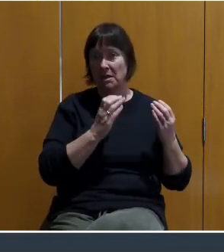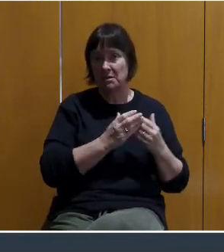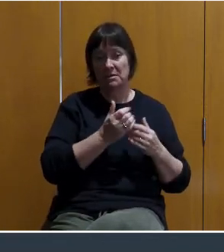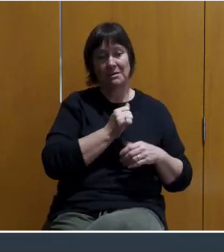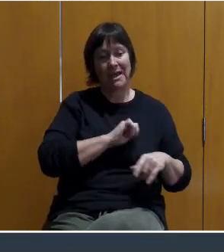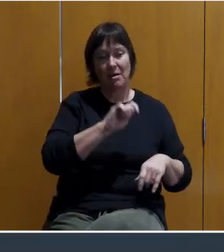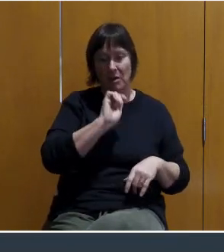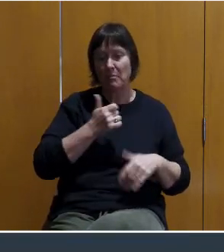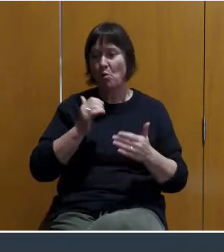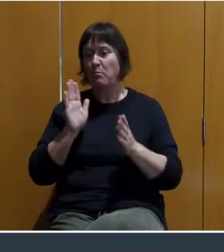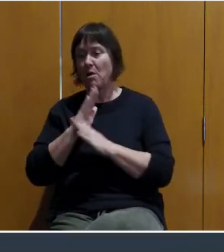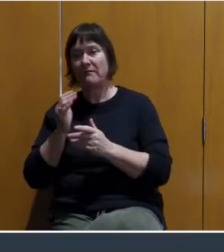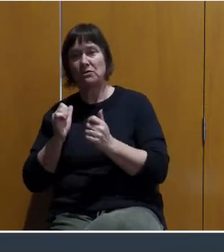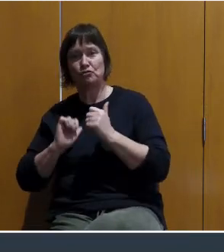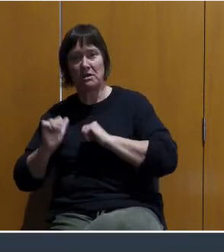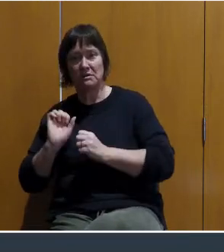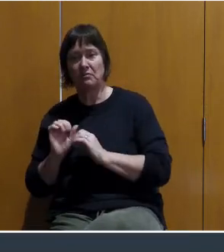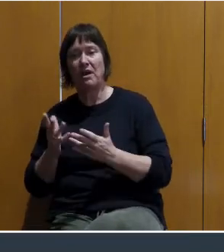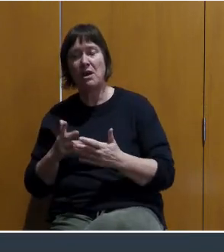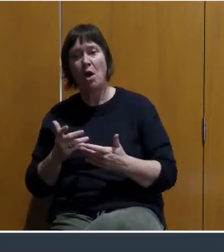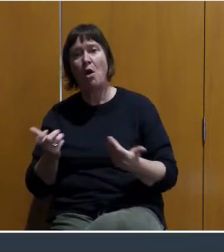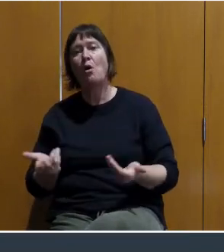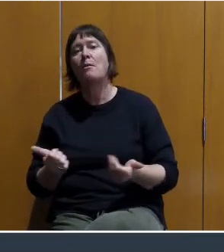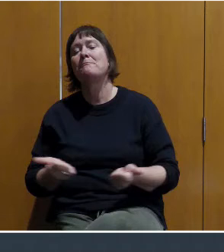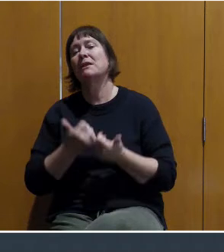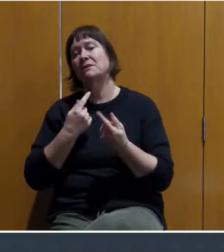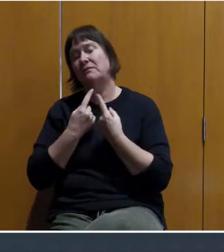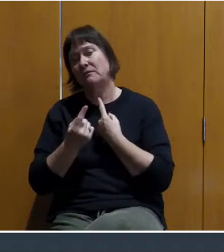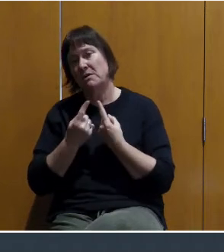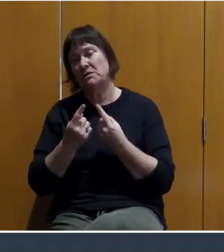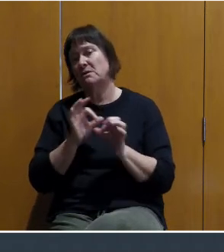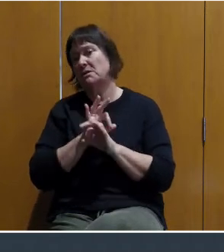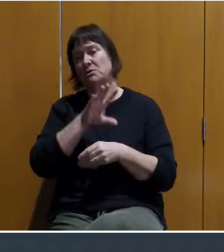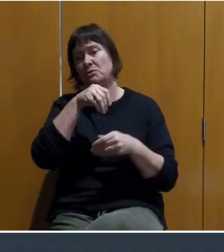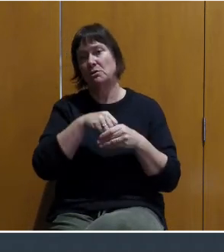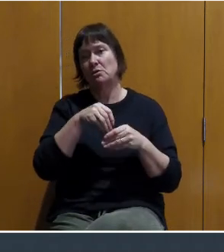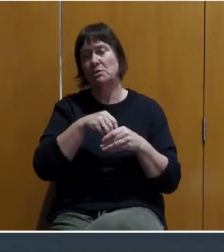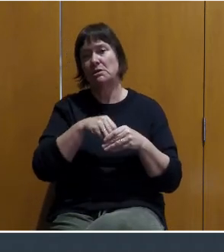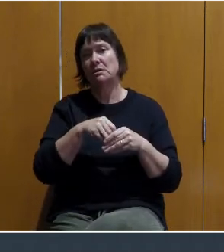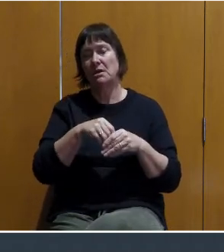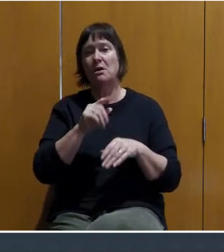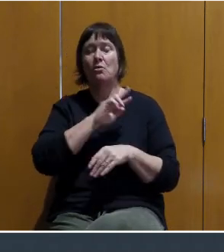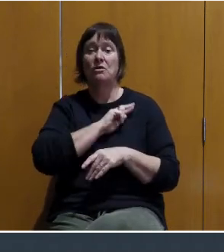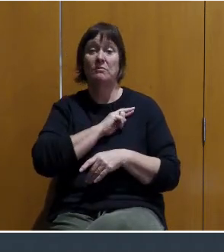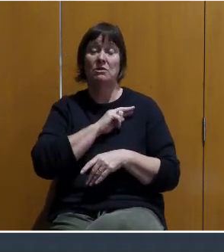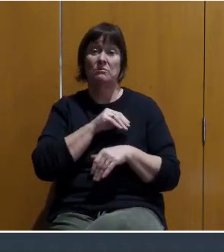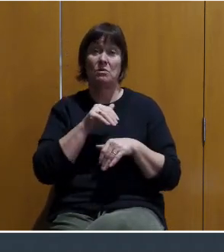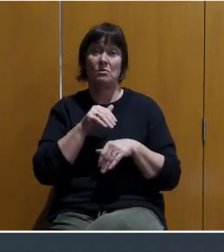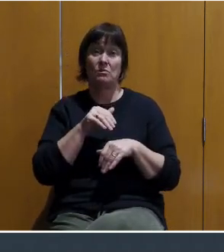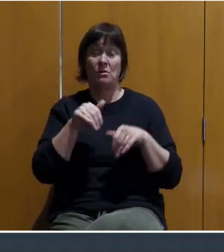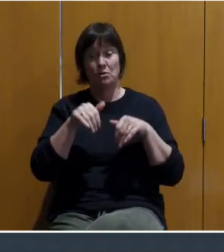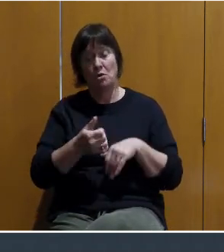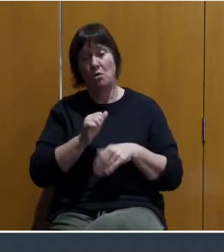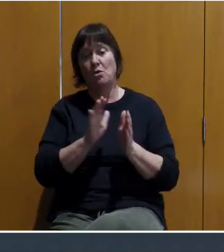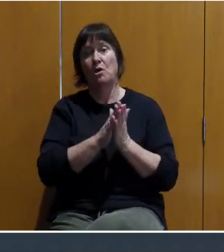private trainers, provide a wealth of information that is not captured in the Responsible Dog Owner booklet. This discount was removed a